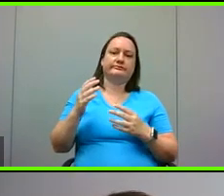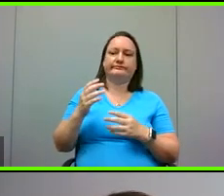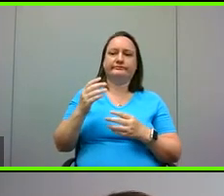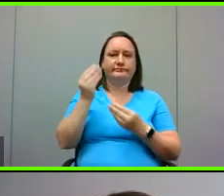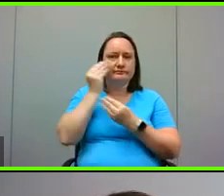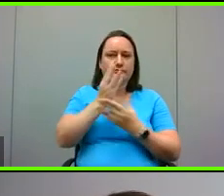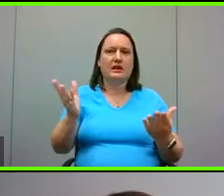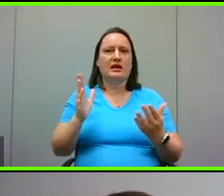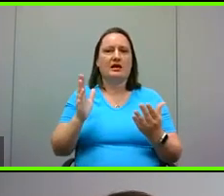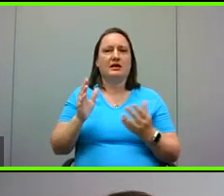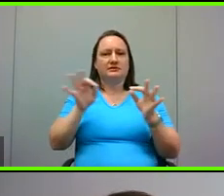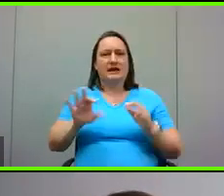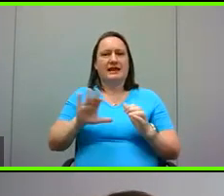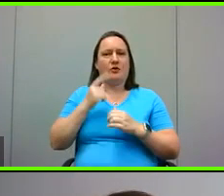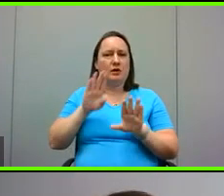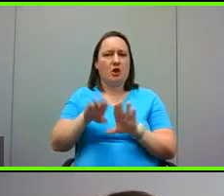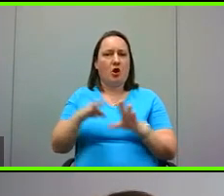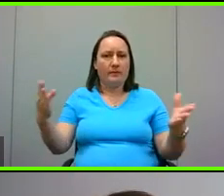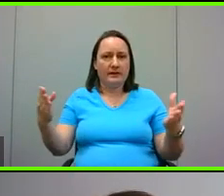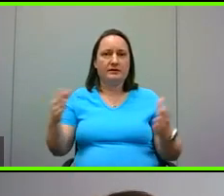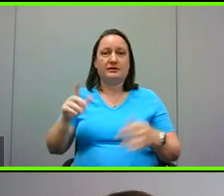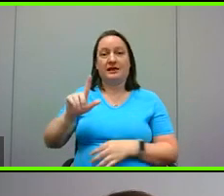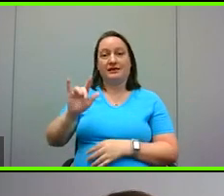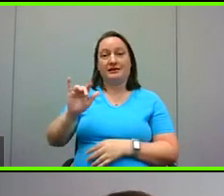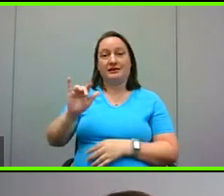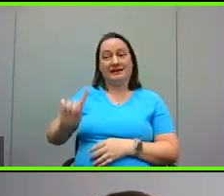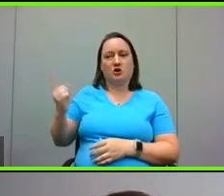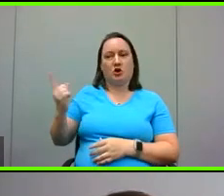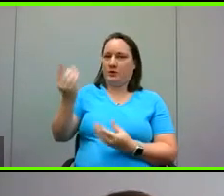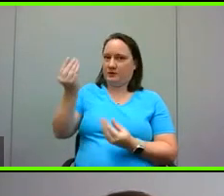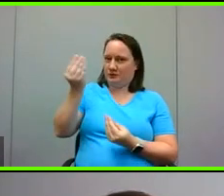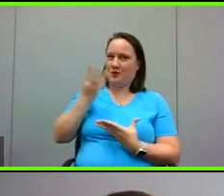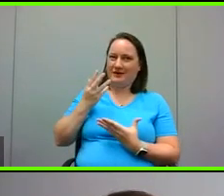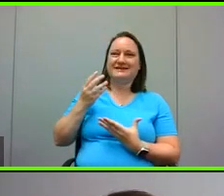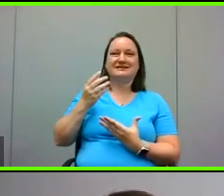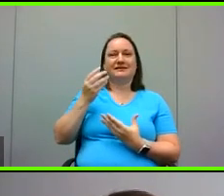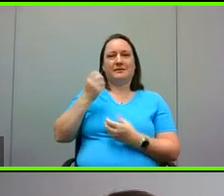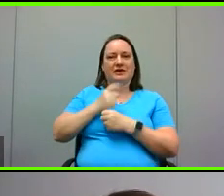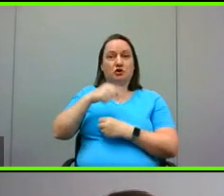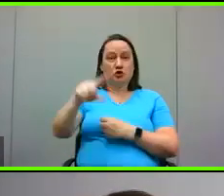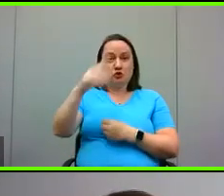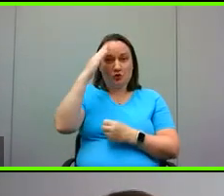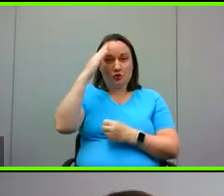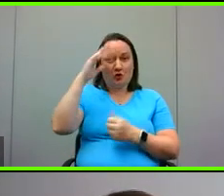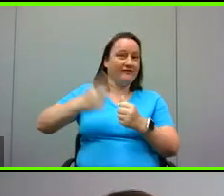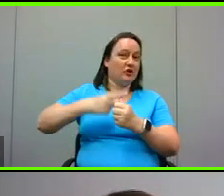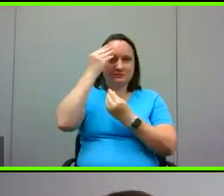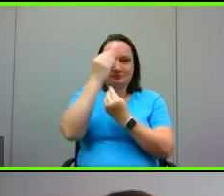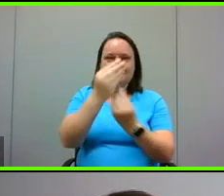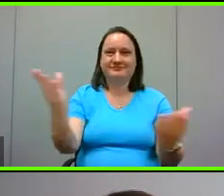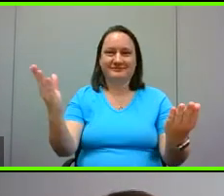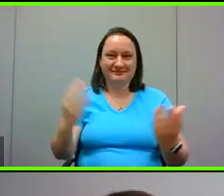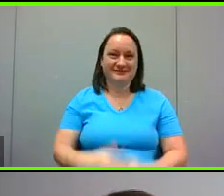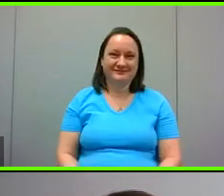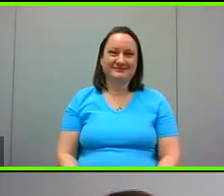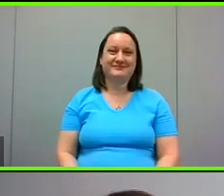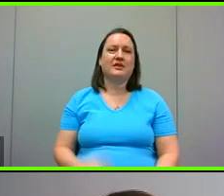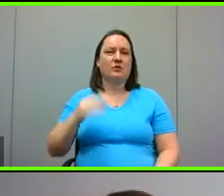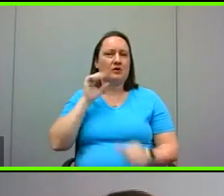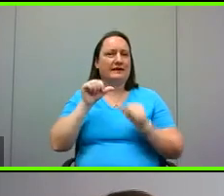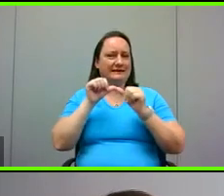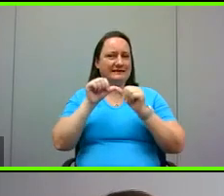told us, to make sure you all are first giving information. So we will make sure we continue to do that. For the field program, we're going